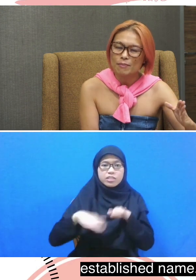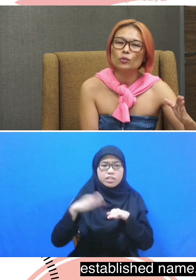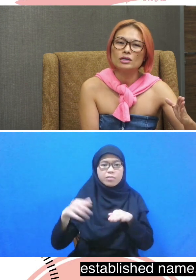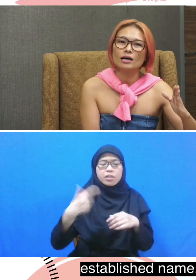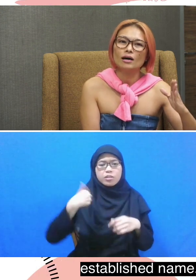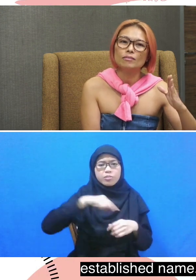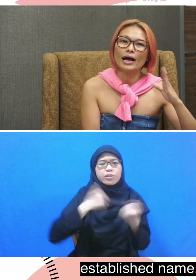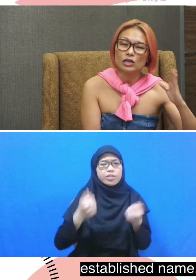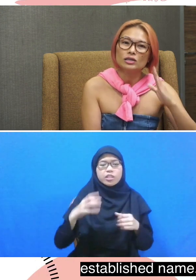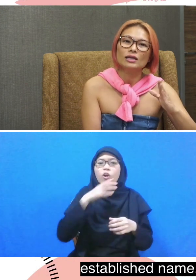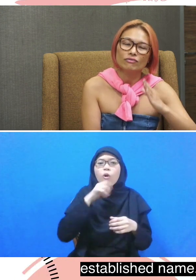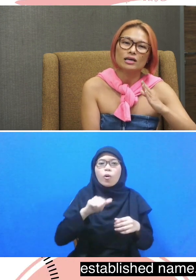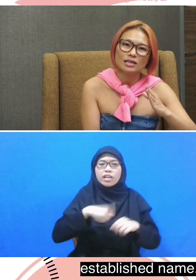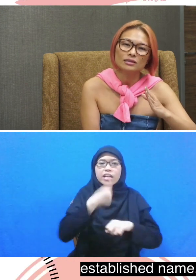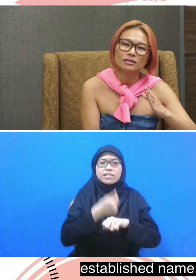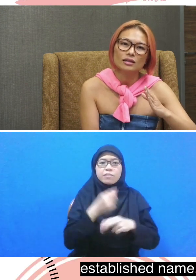name.